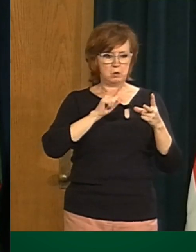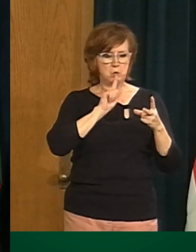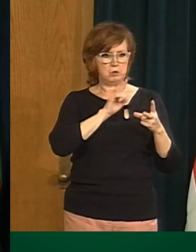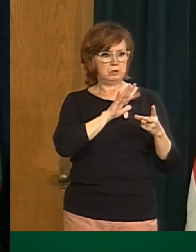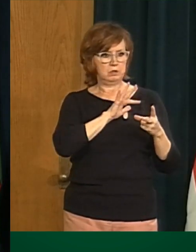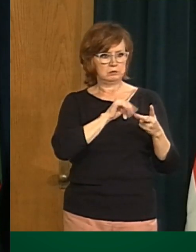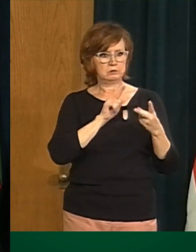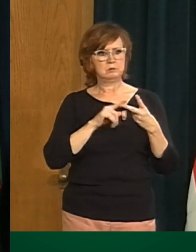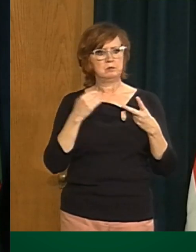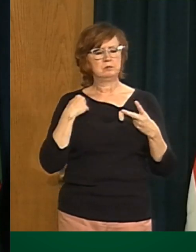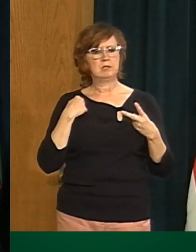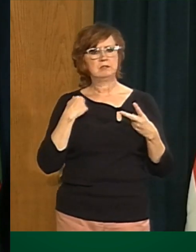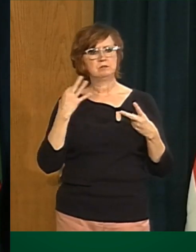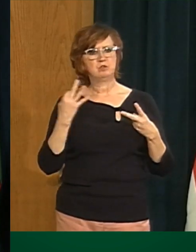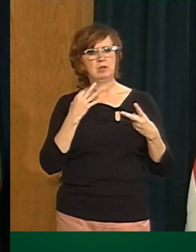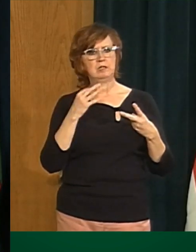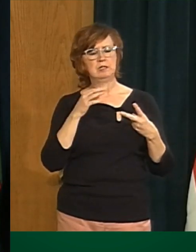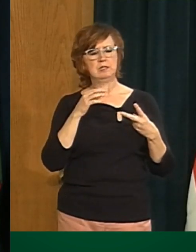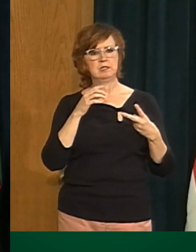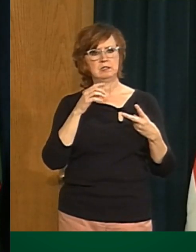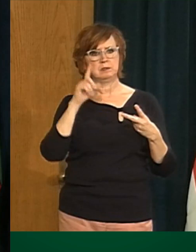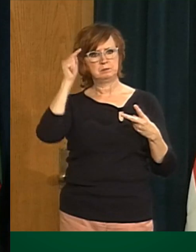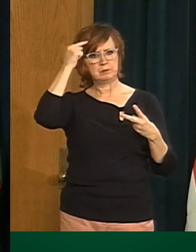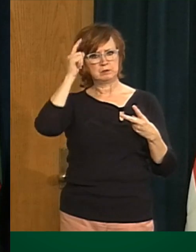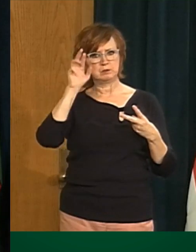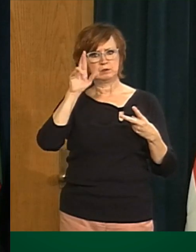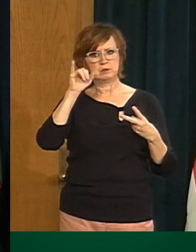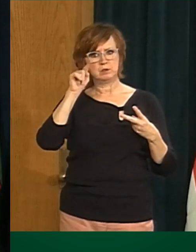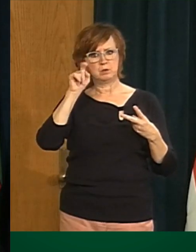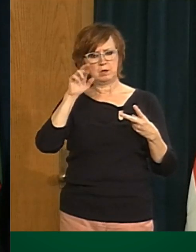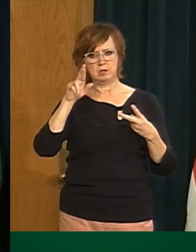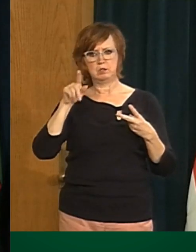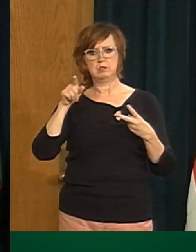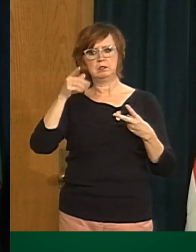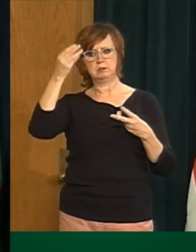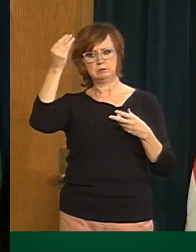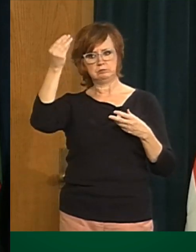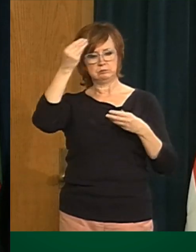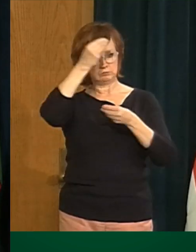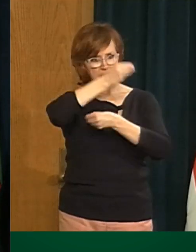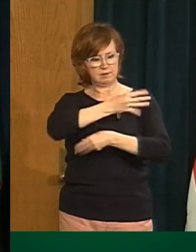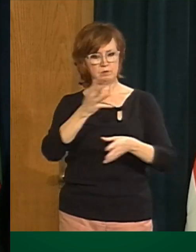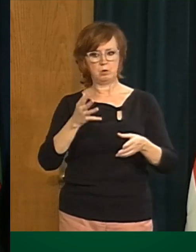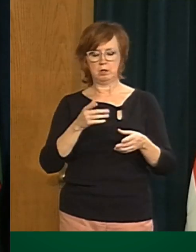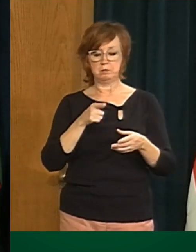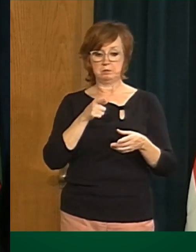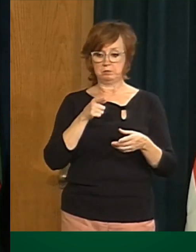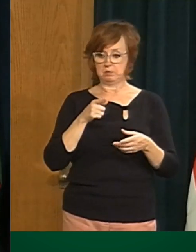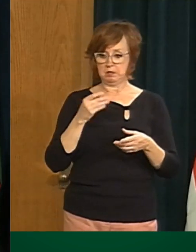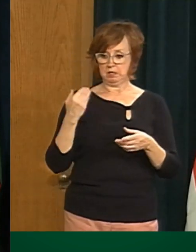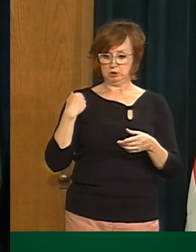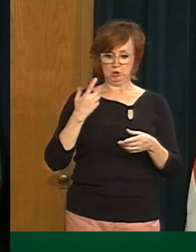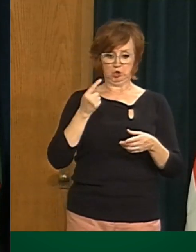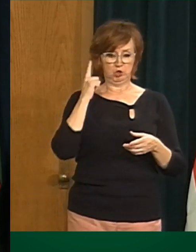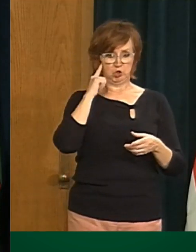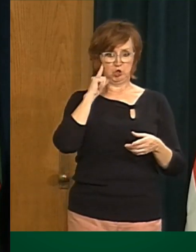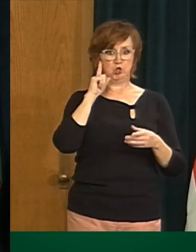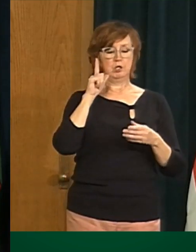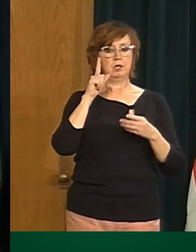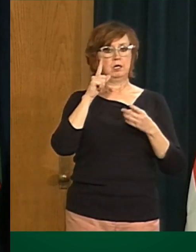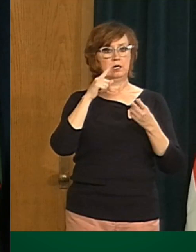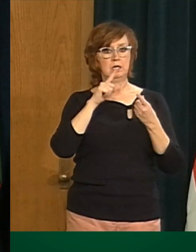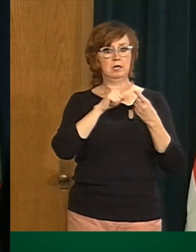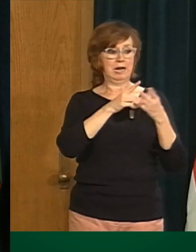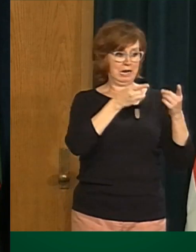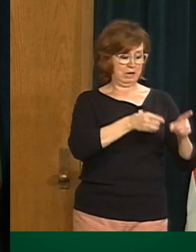Ryder had indicated today and last Friday that he was made aware of the situation in Lloydminster on a Tuesday evening. I was made aware